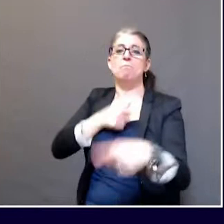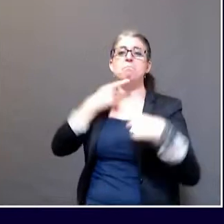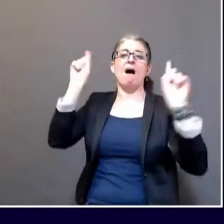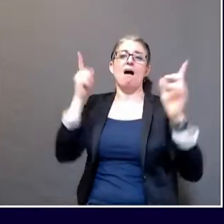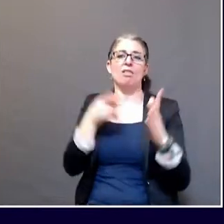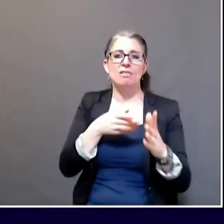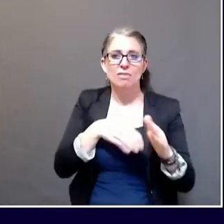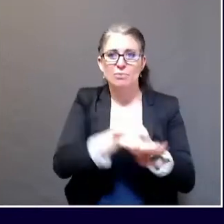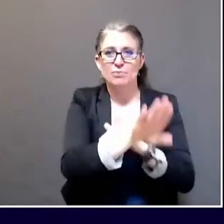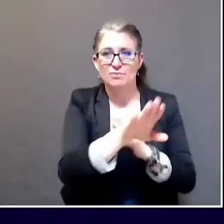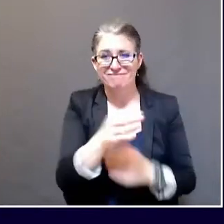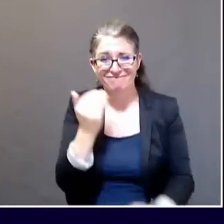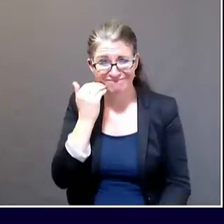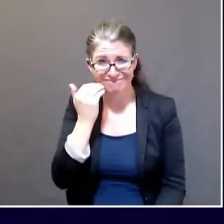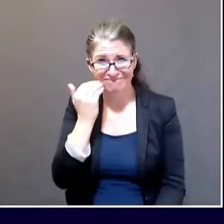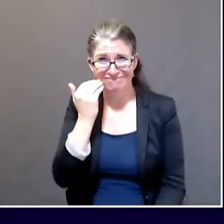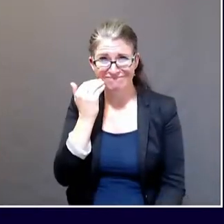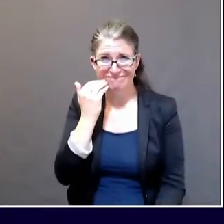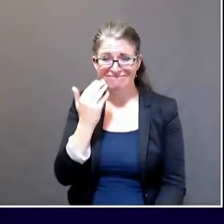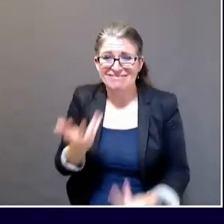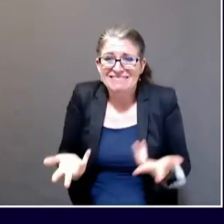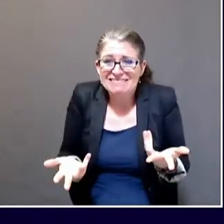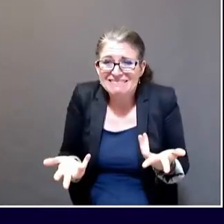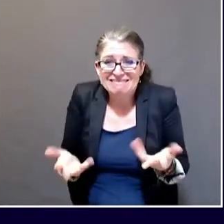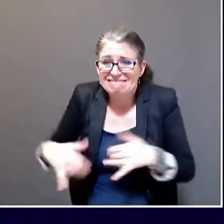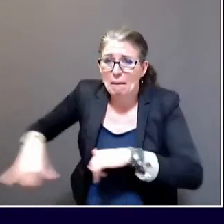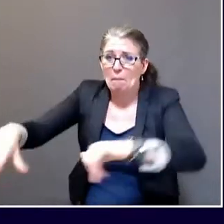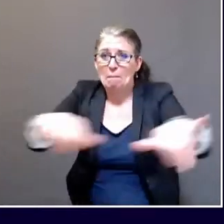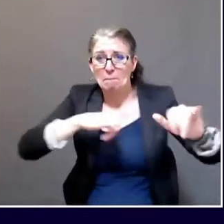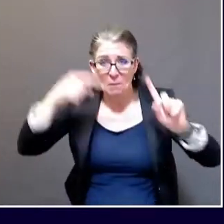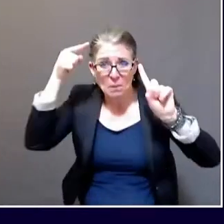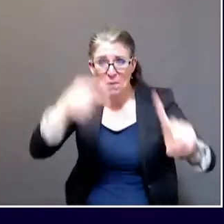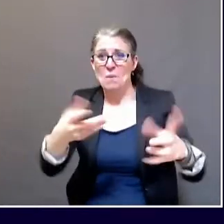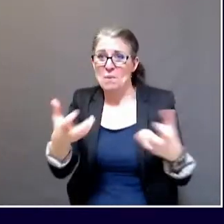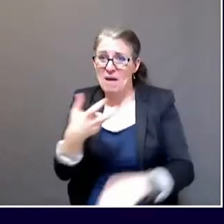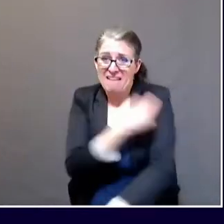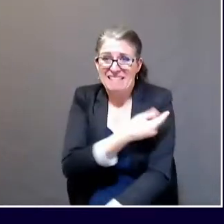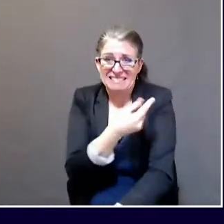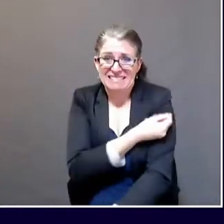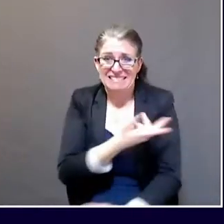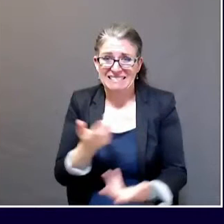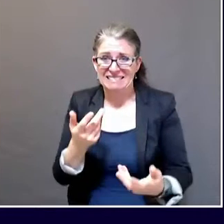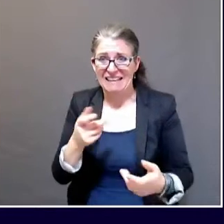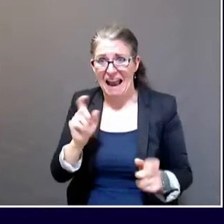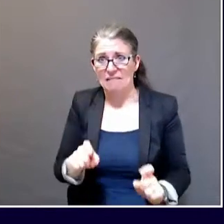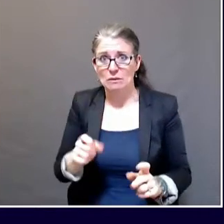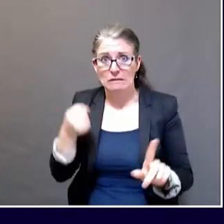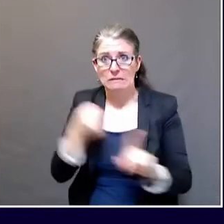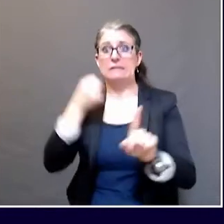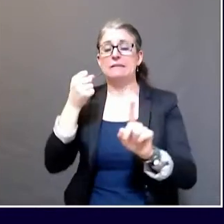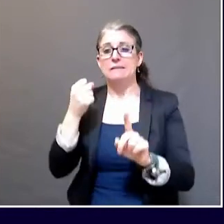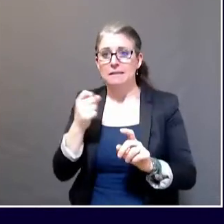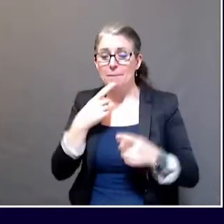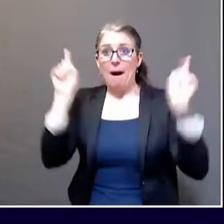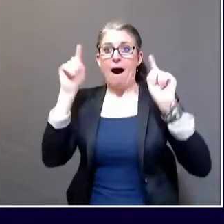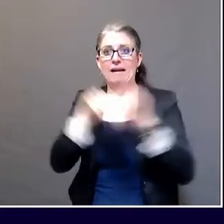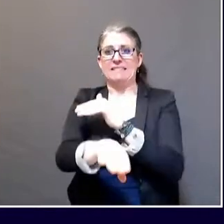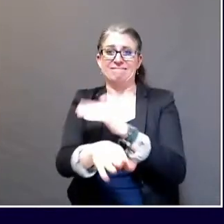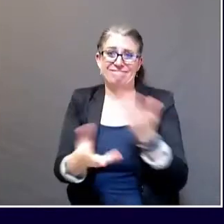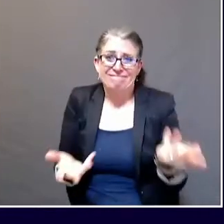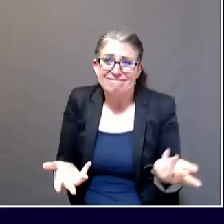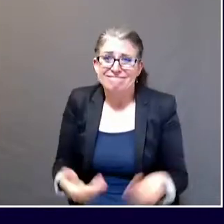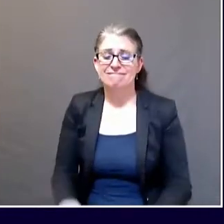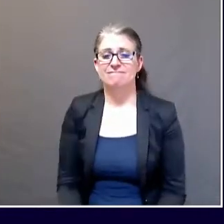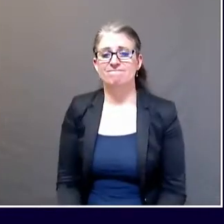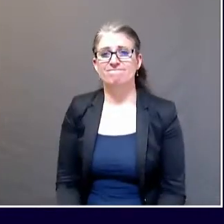Okay, and if I could follow up, it sort of kind of stems from that as well. We have a lot of viewers that are in New Hampshire